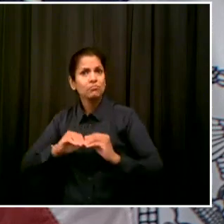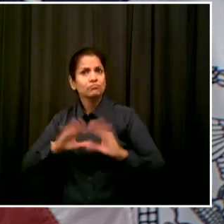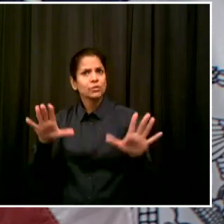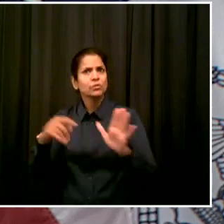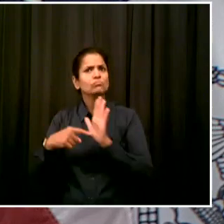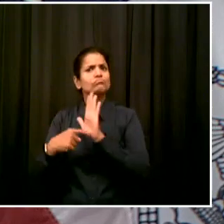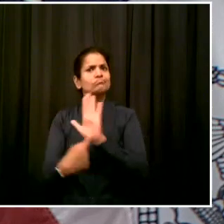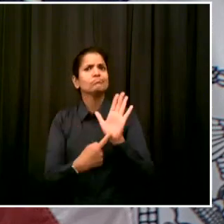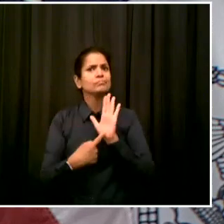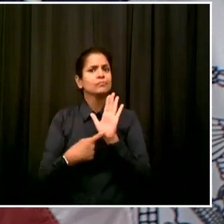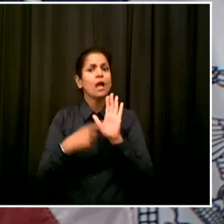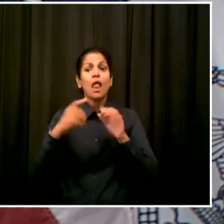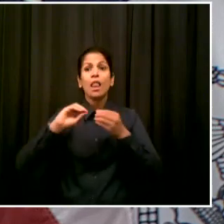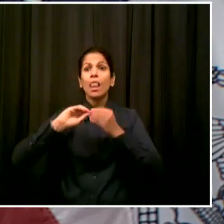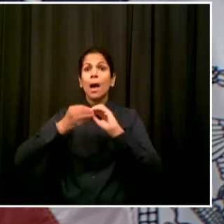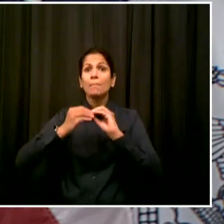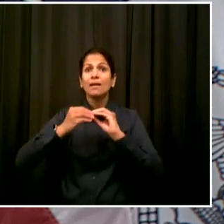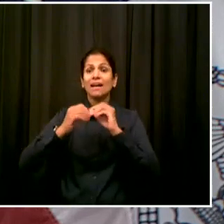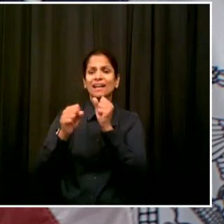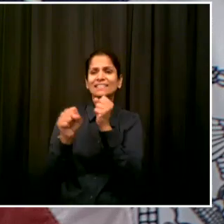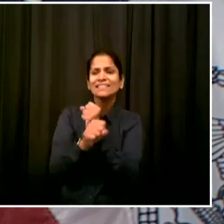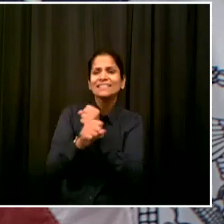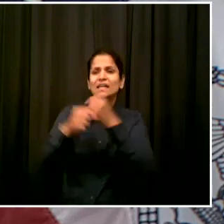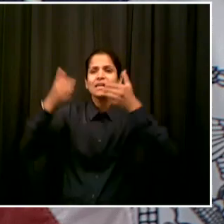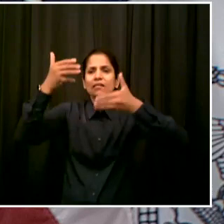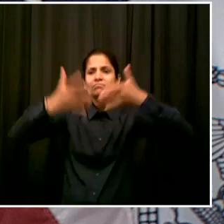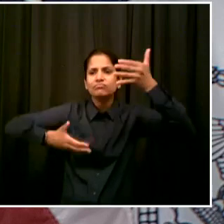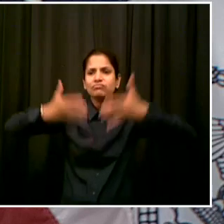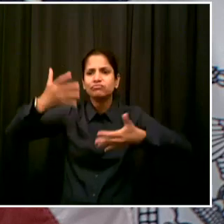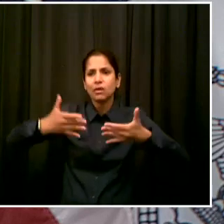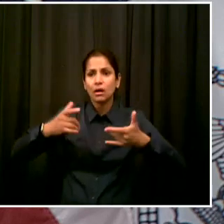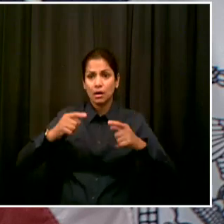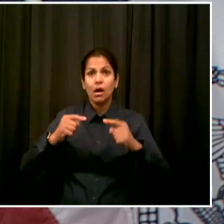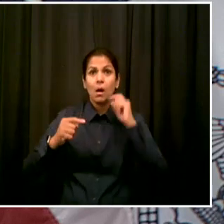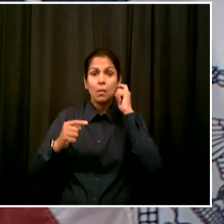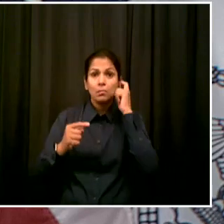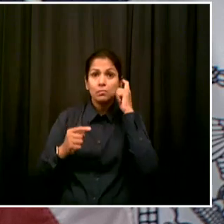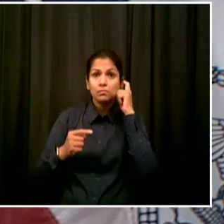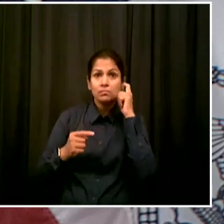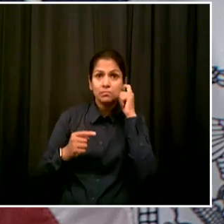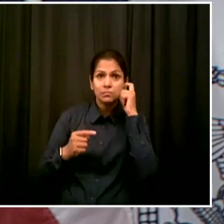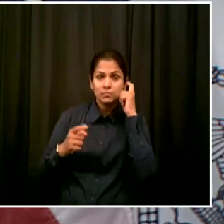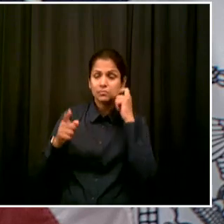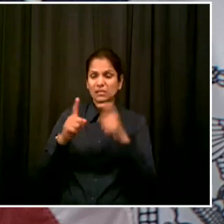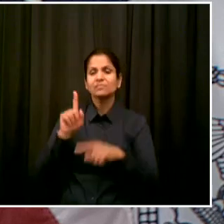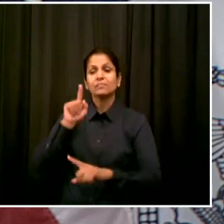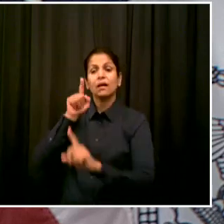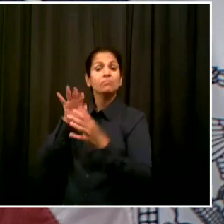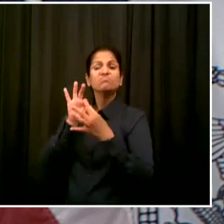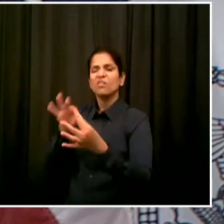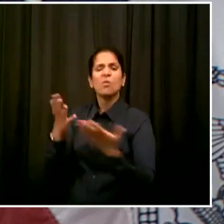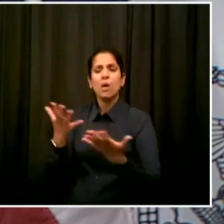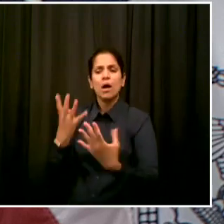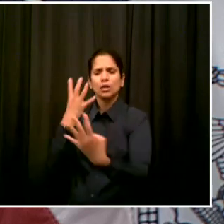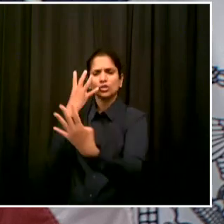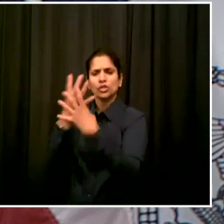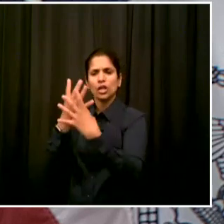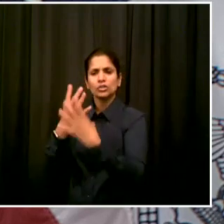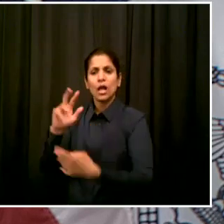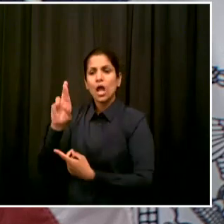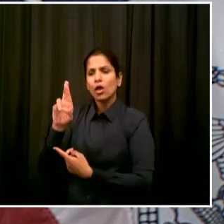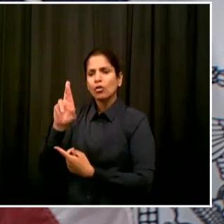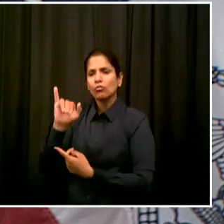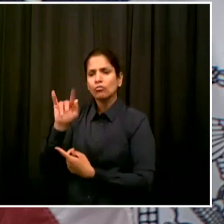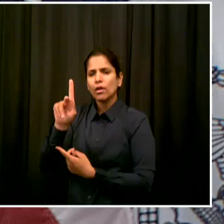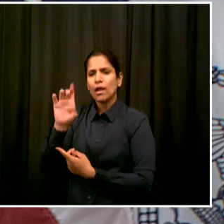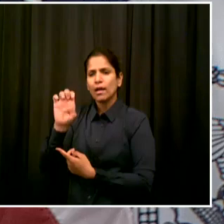of people who were released early from Rikers did not, in fact, end up being rearrested at the